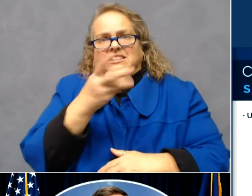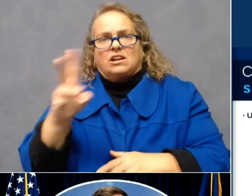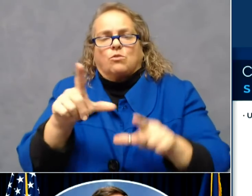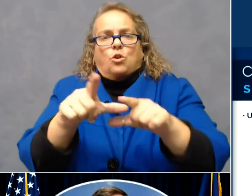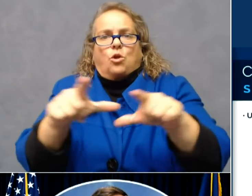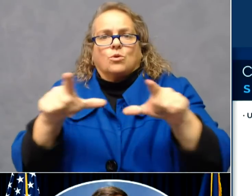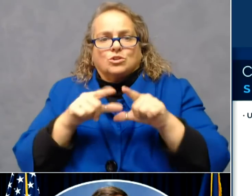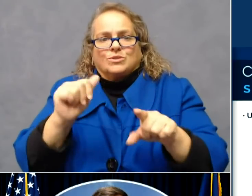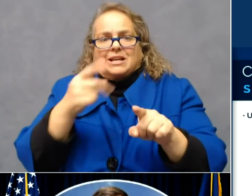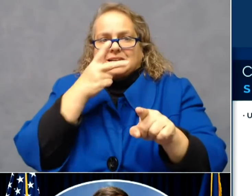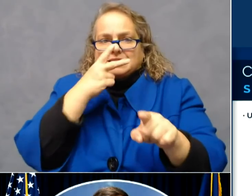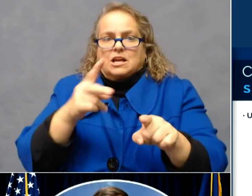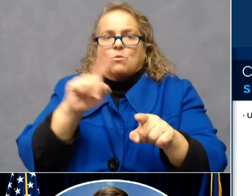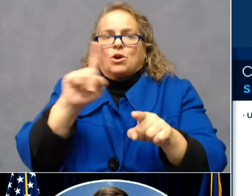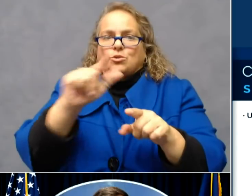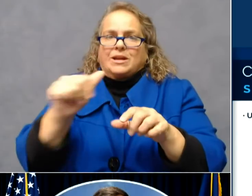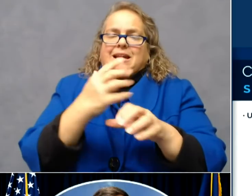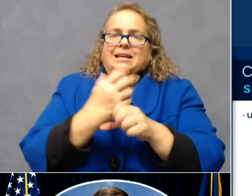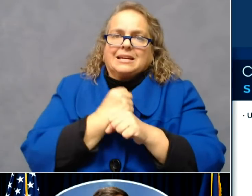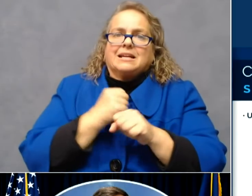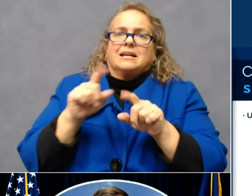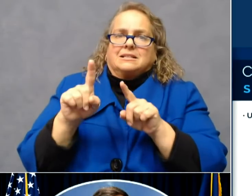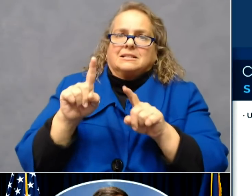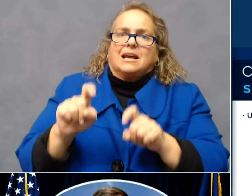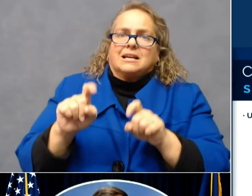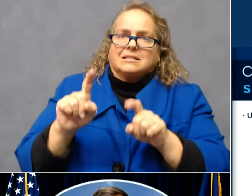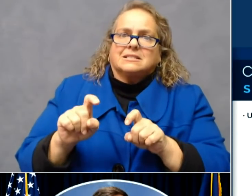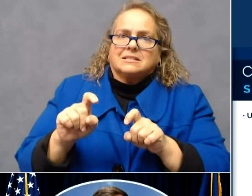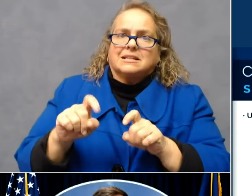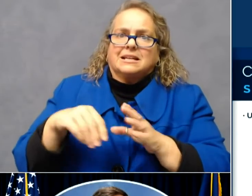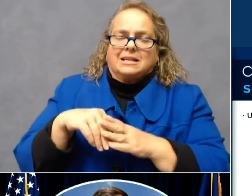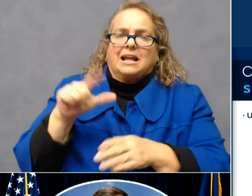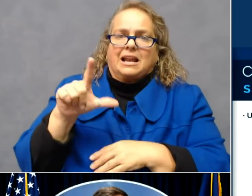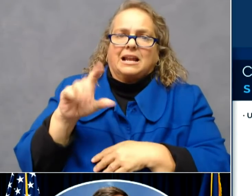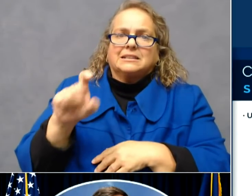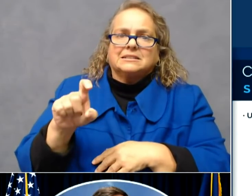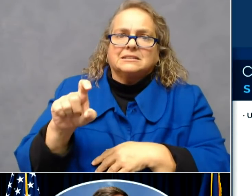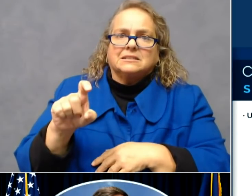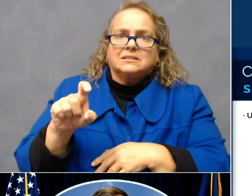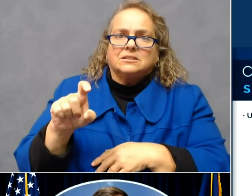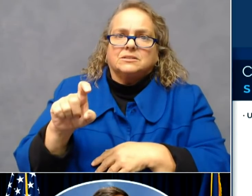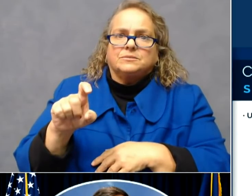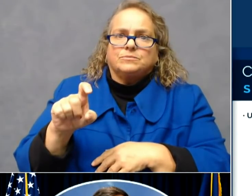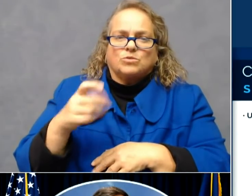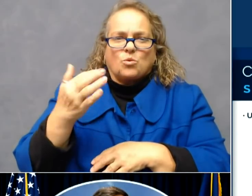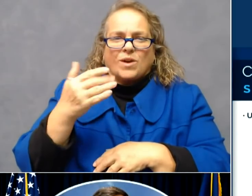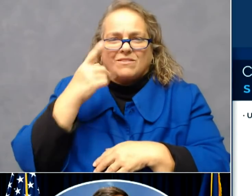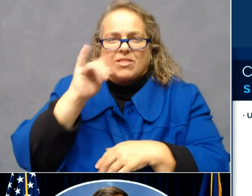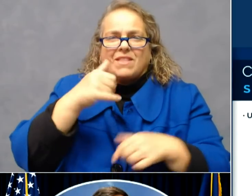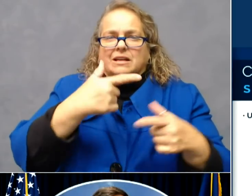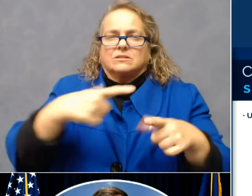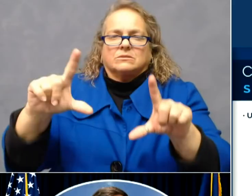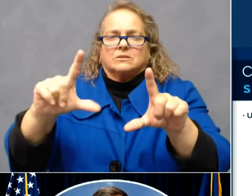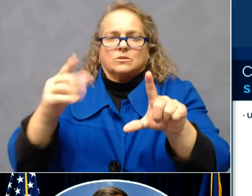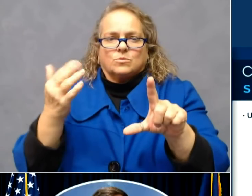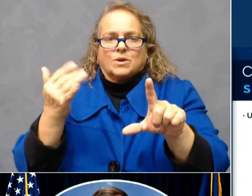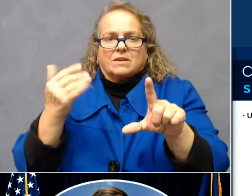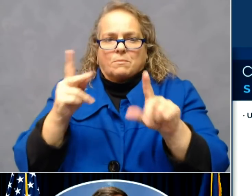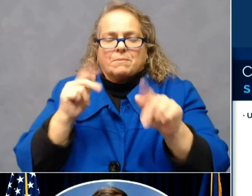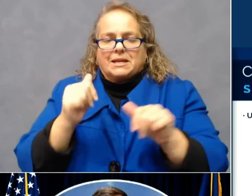you can get a test in Lexington. We'll wait for that to come up so people can see it.